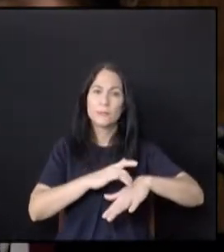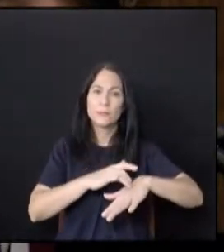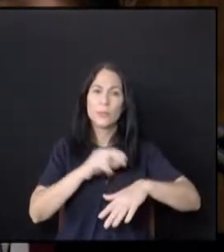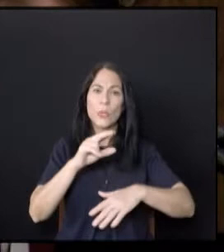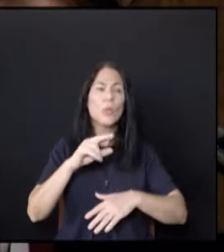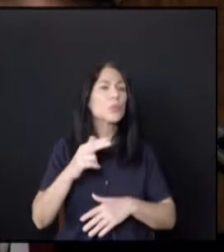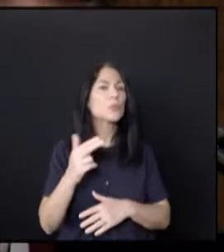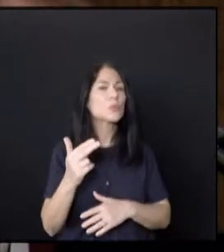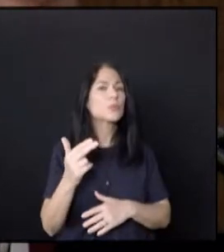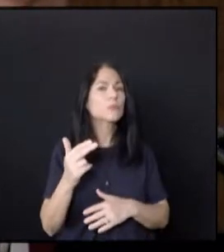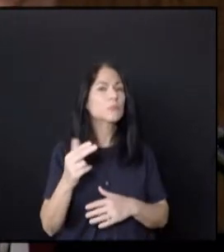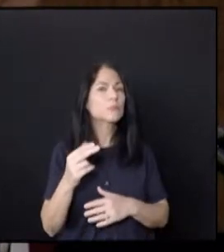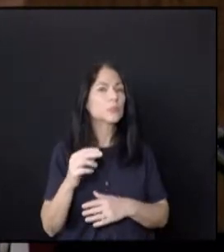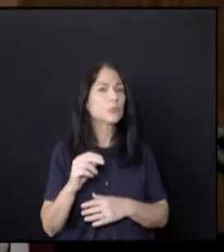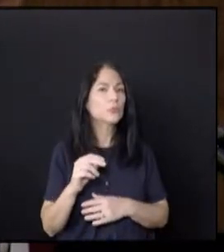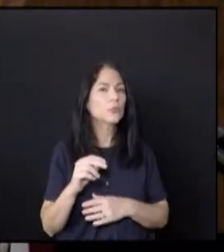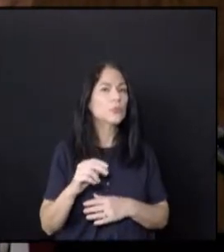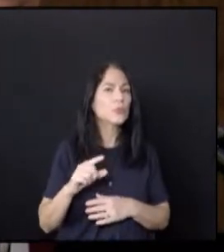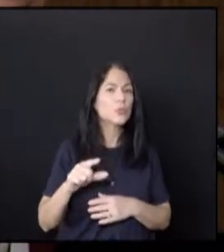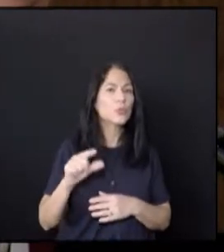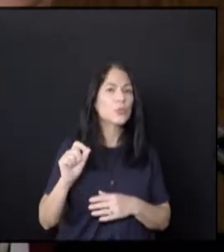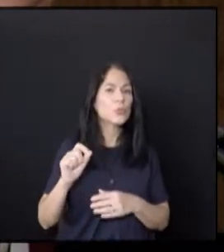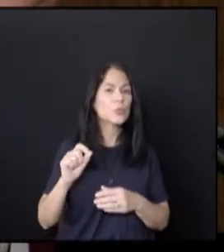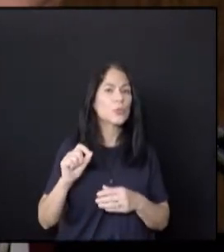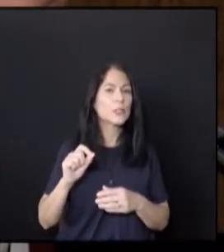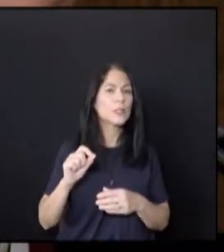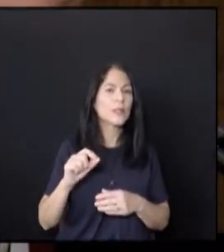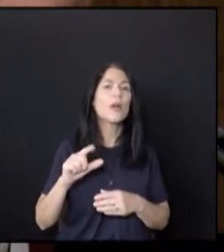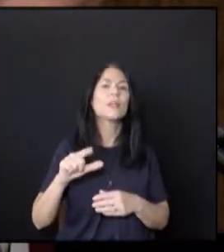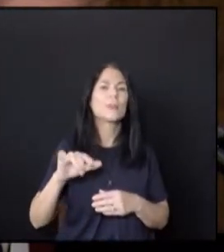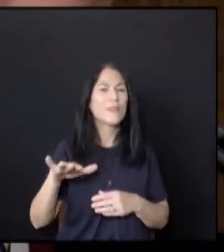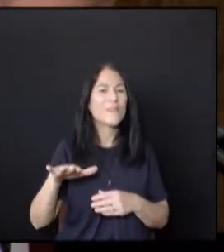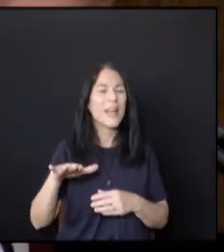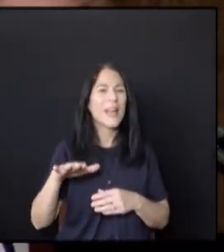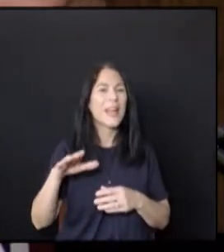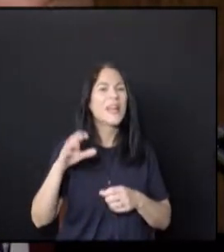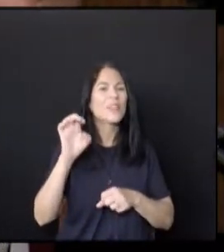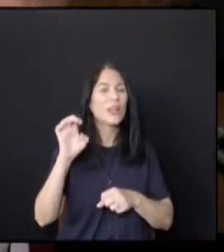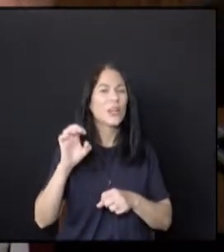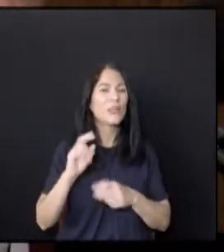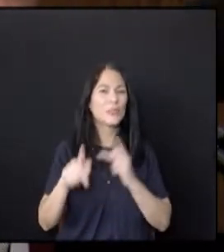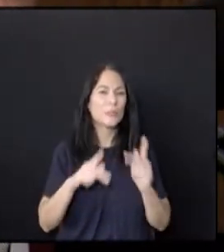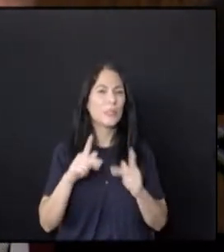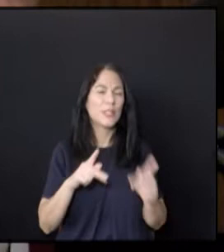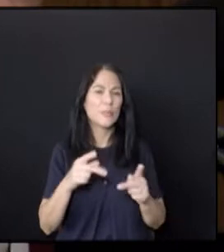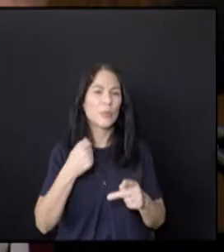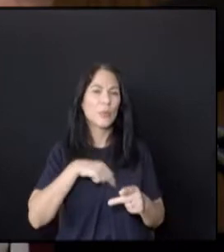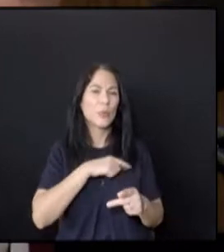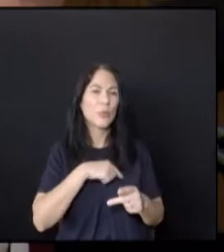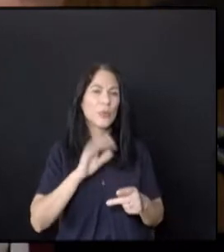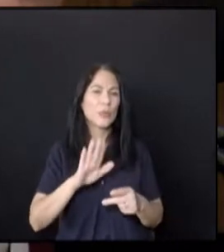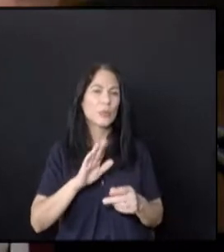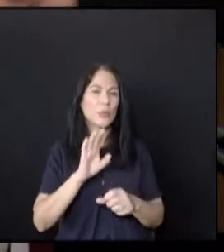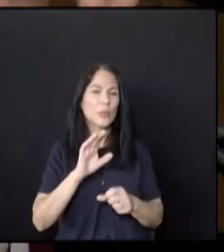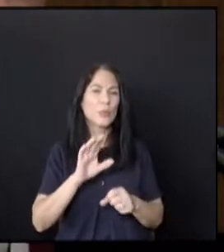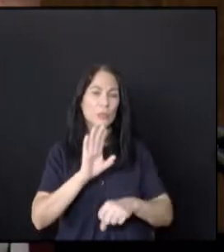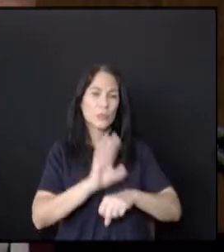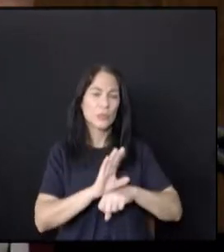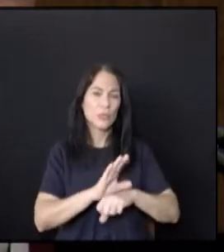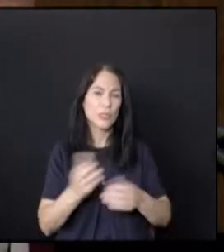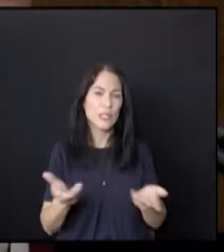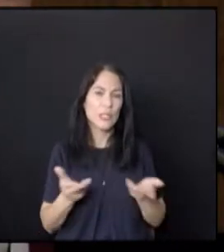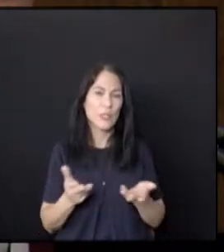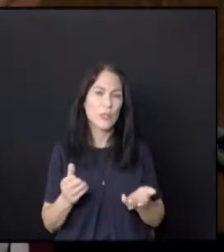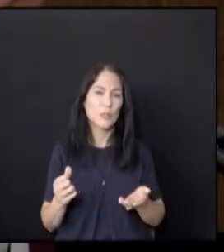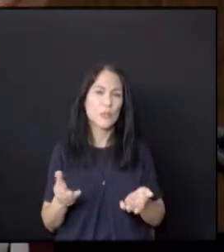in the immediate area of our church, the walking area of the church. And we've said, we're your local church and we're here to help and serve. And we've been